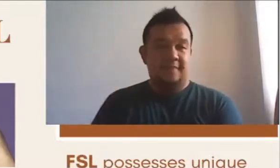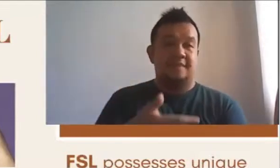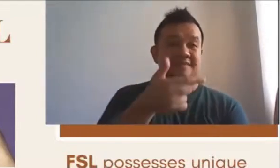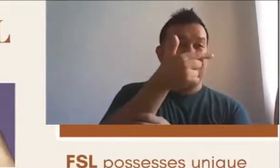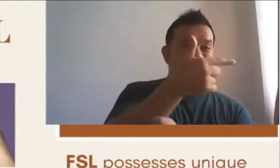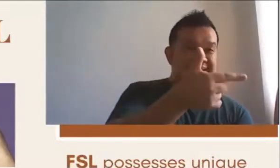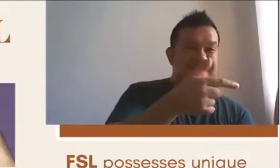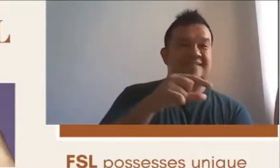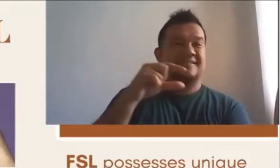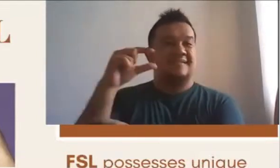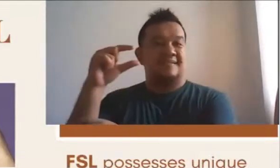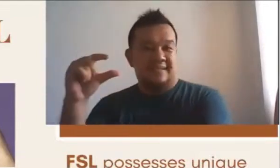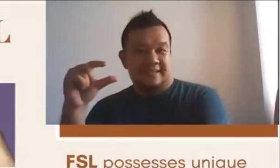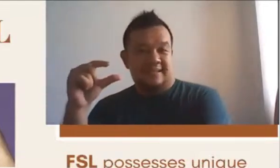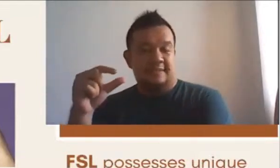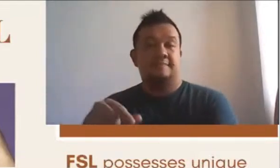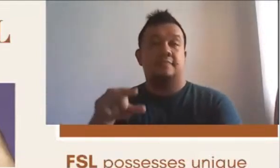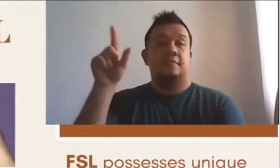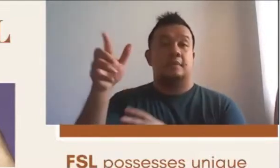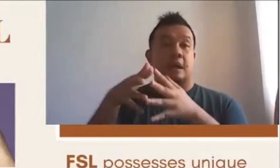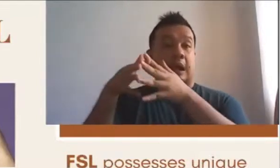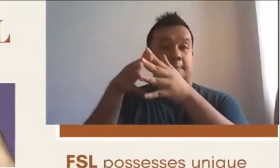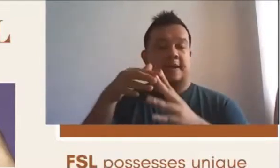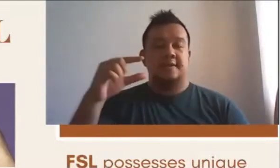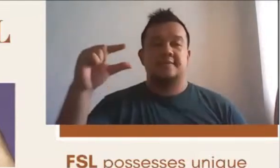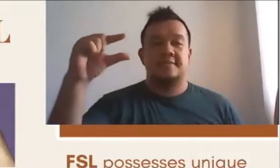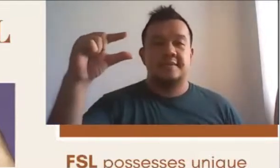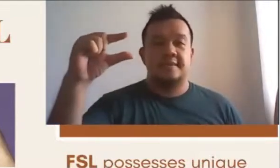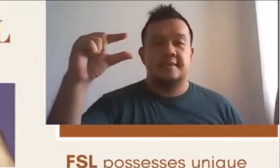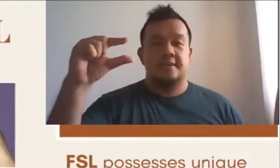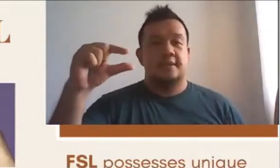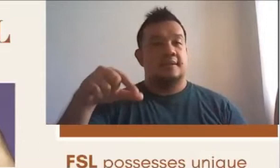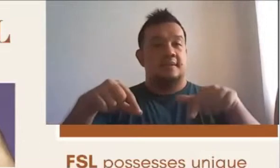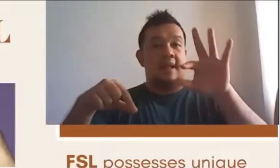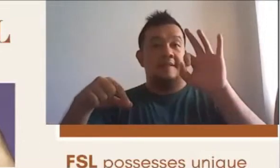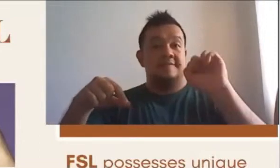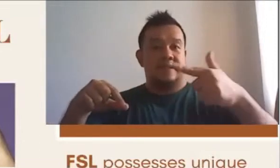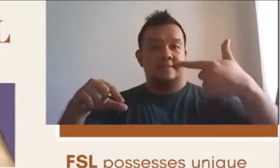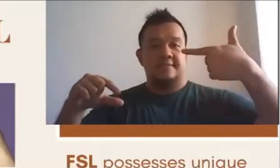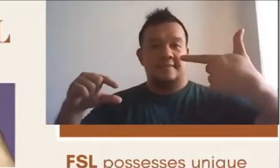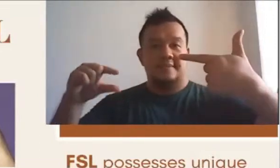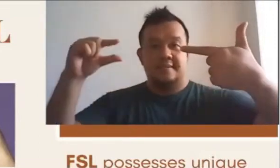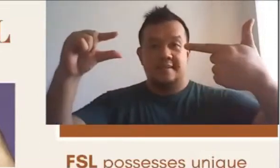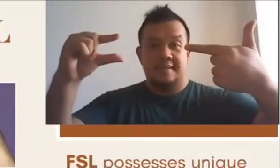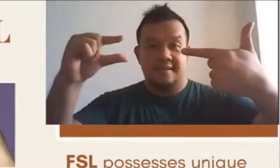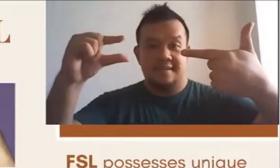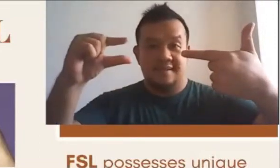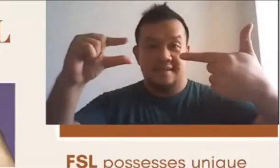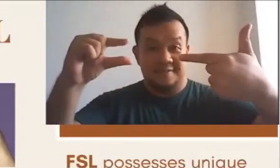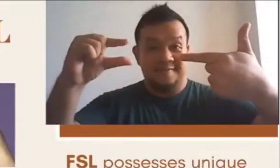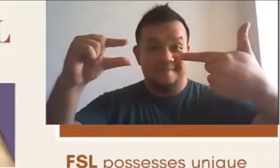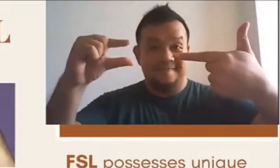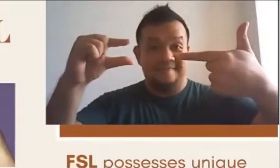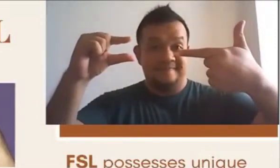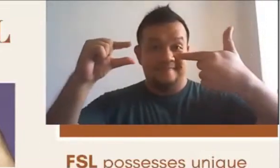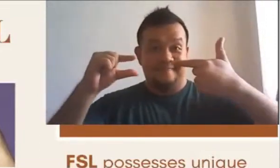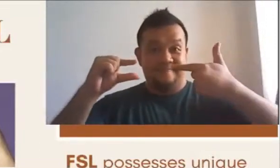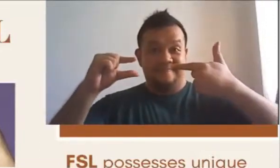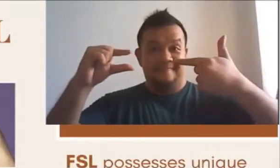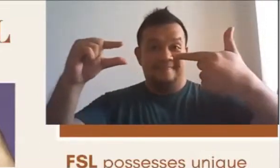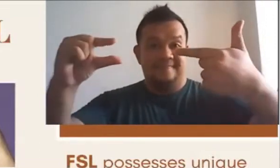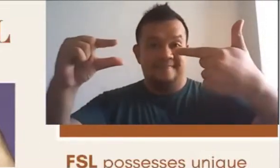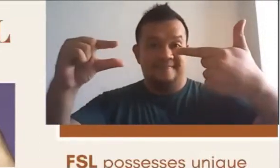sa Philippines, G is like this. So as you can see, these are different. Different hand signs and different form of